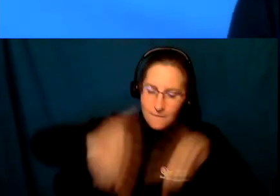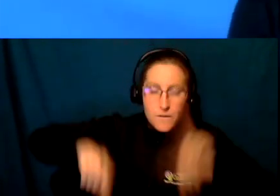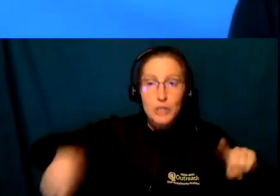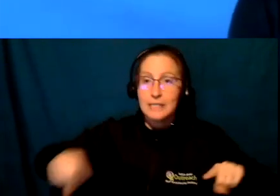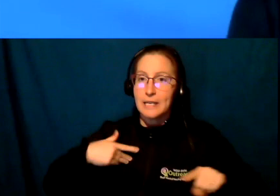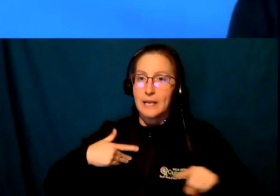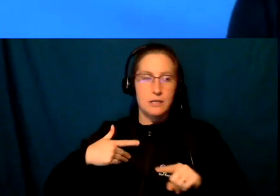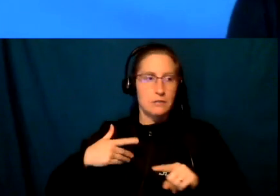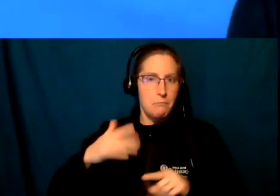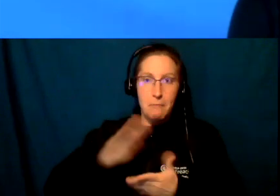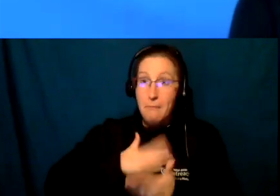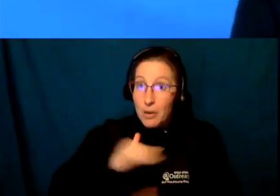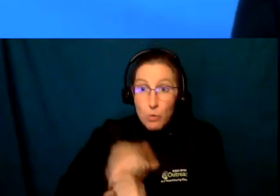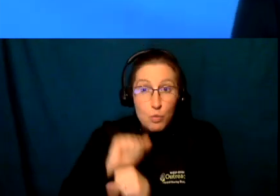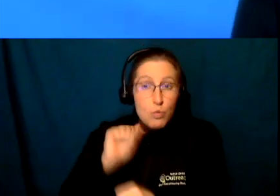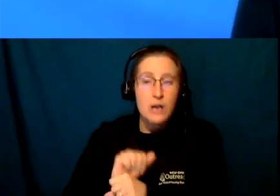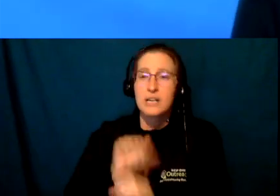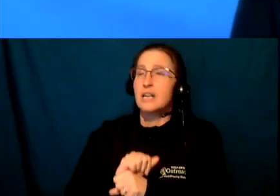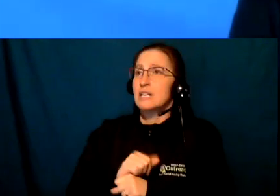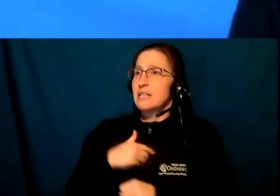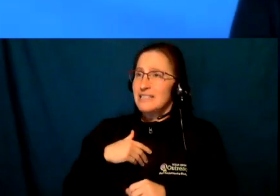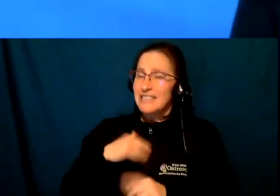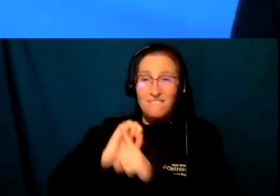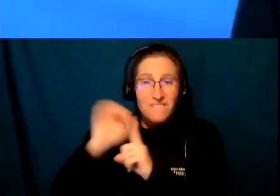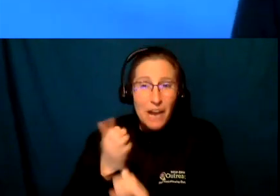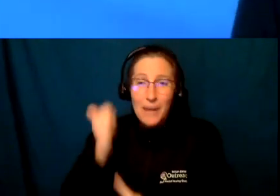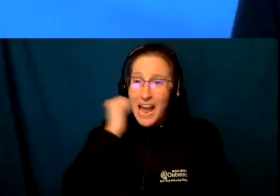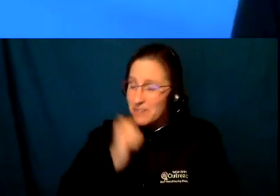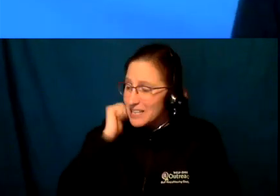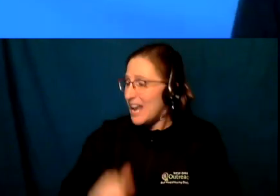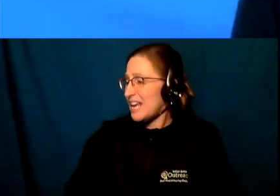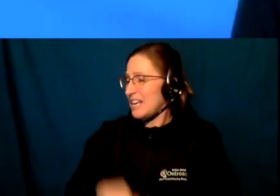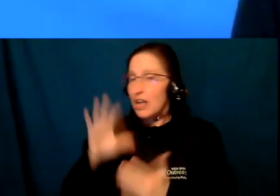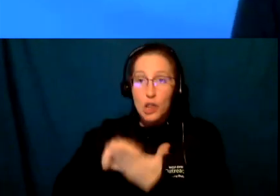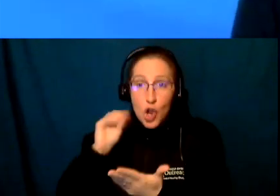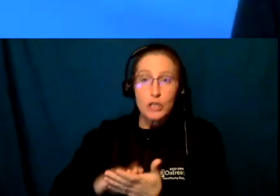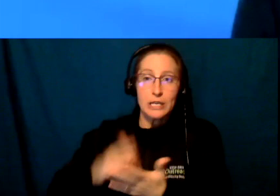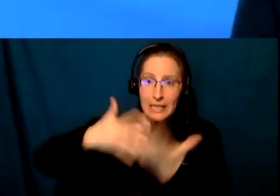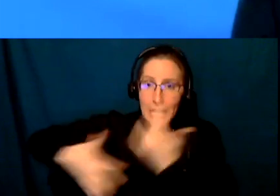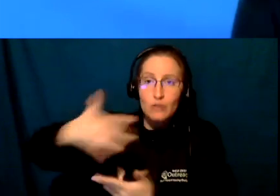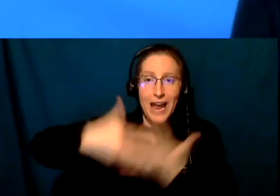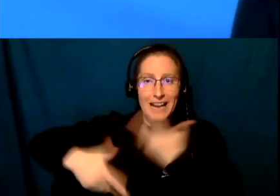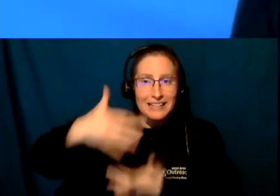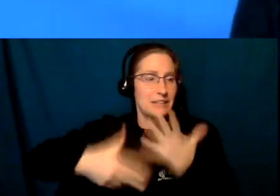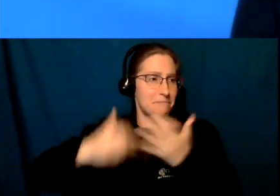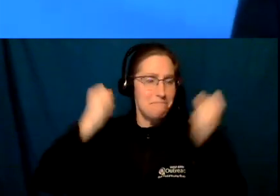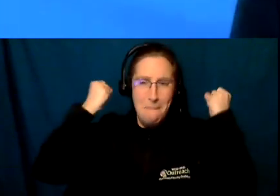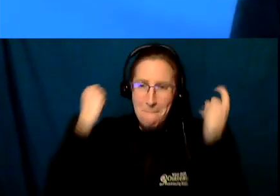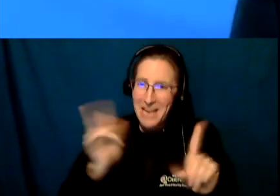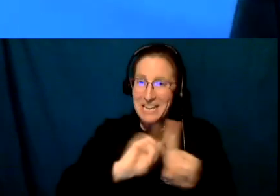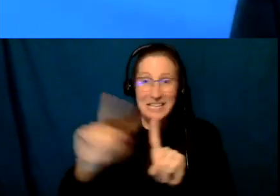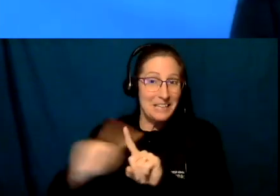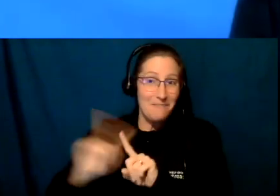comes in the work that I do with learning new things every day and interacting with all different kinds of people and